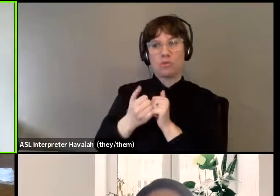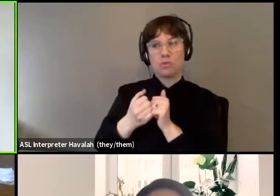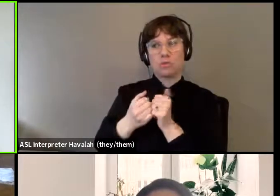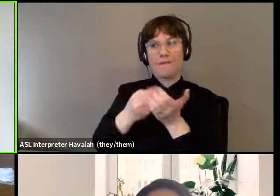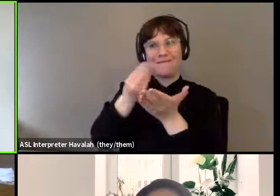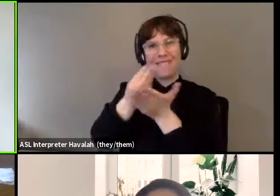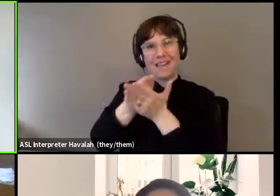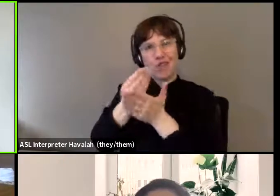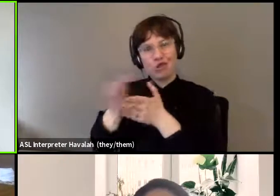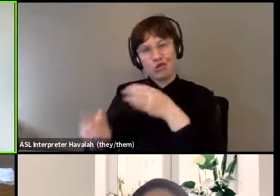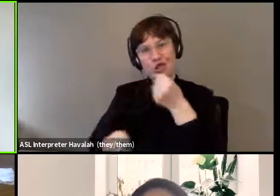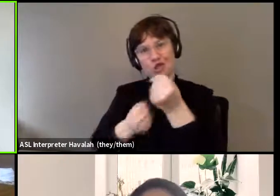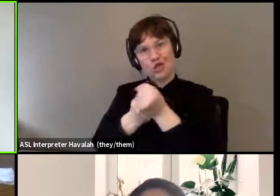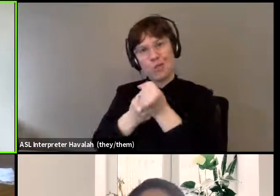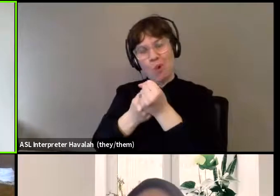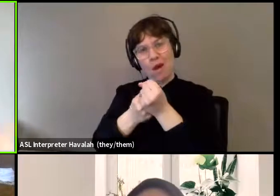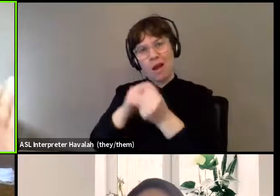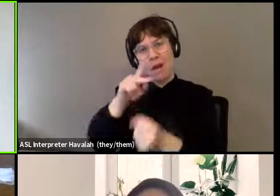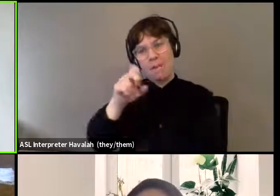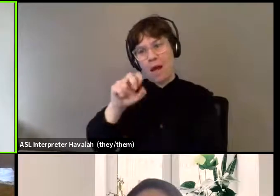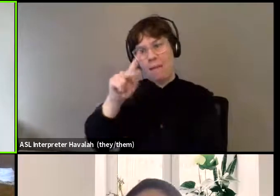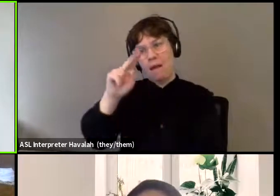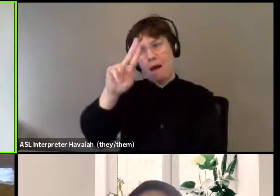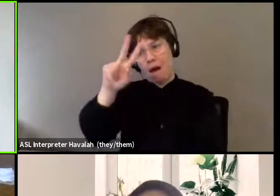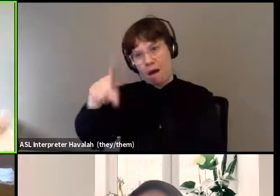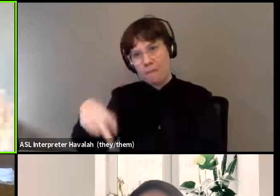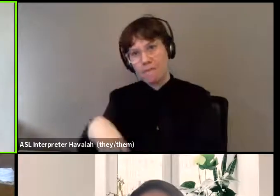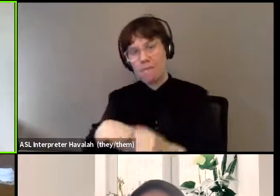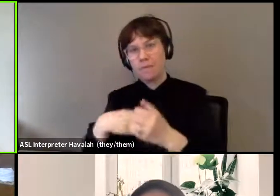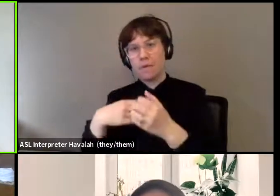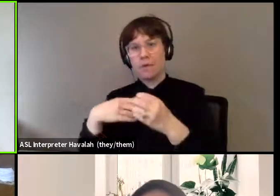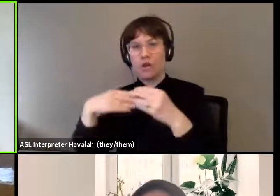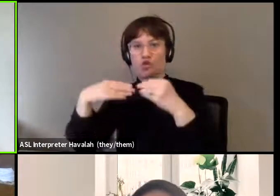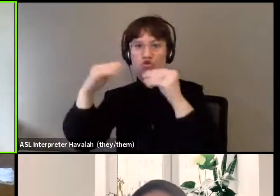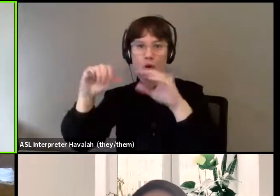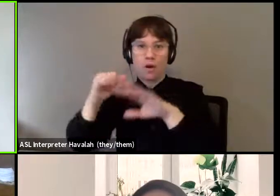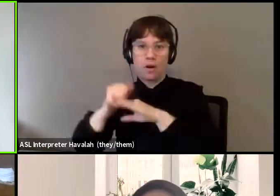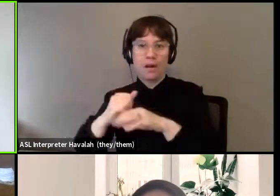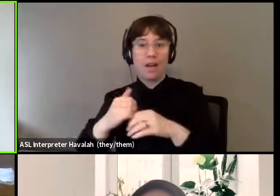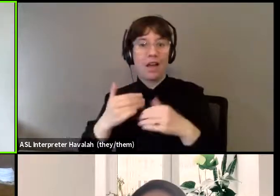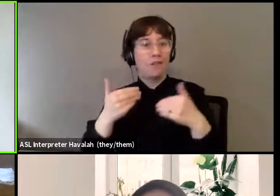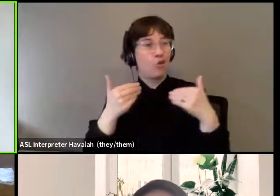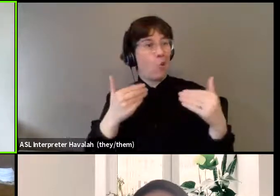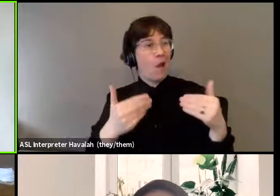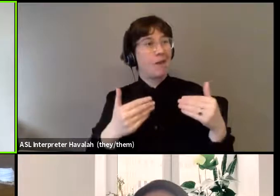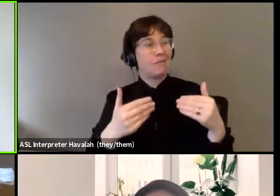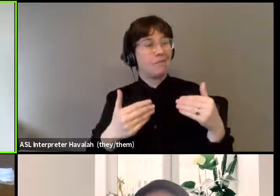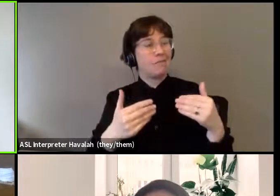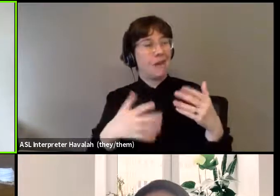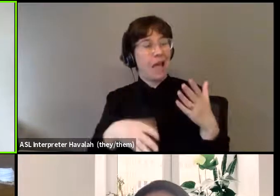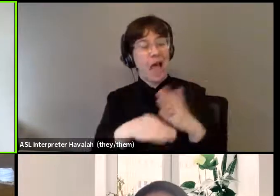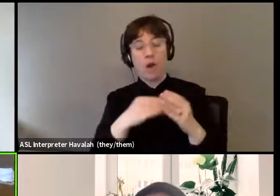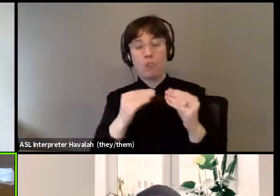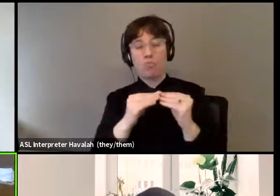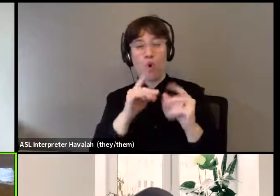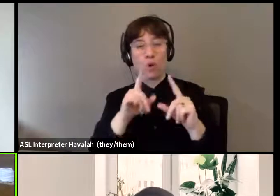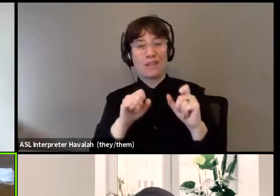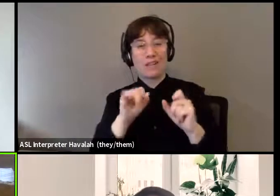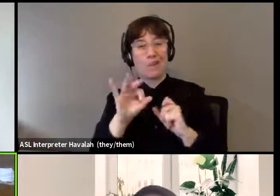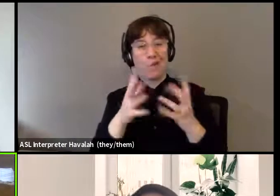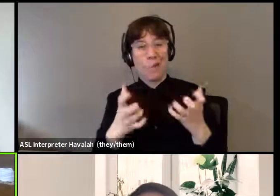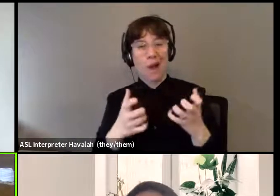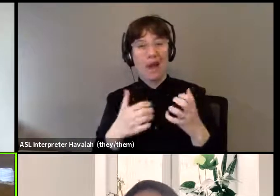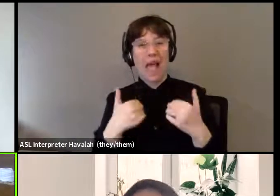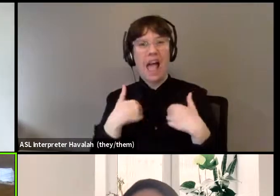to fund permanent infrastructure and future growth? And also feel free to ping more questions into the chat. We still have some time. Yeah, I think we've had the